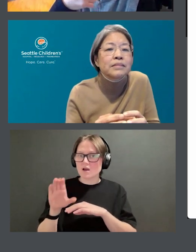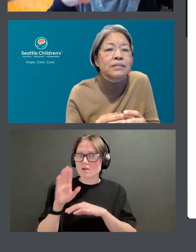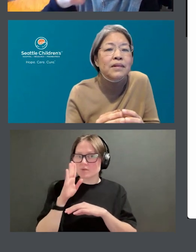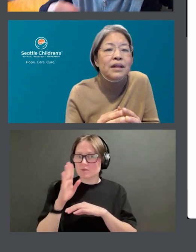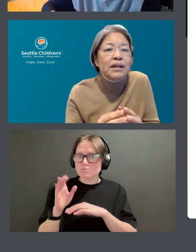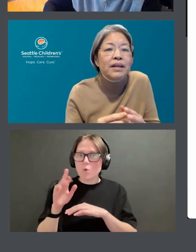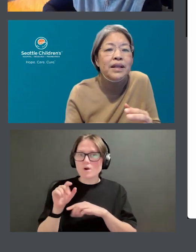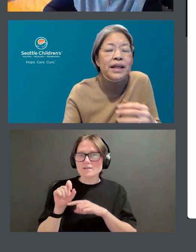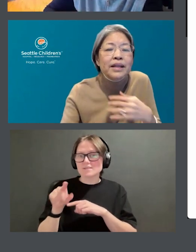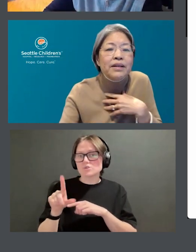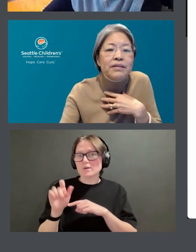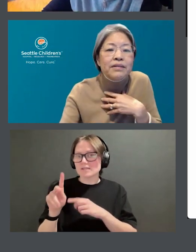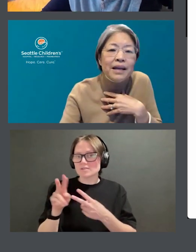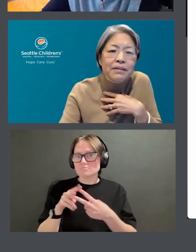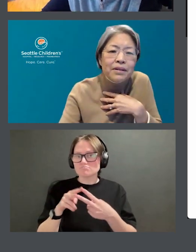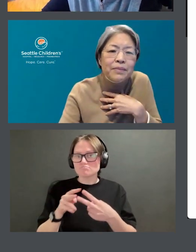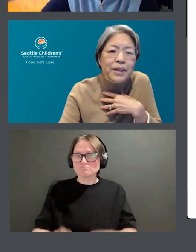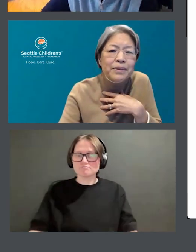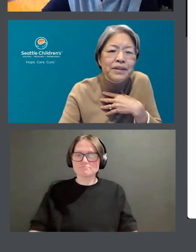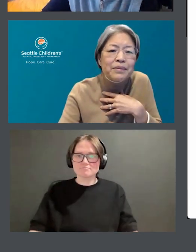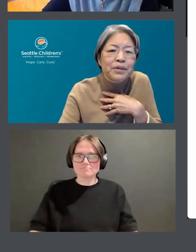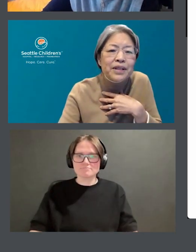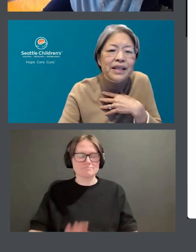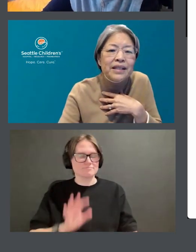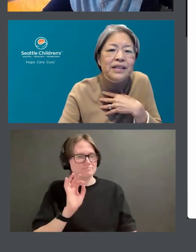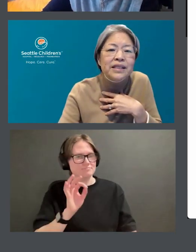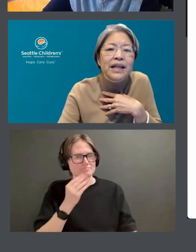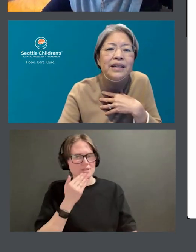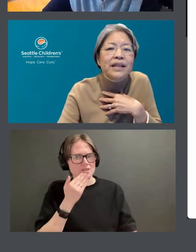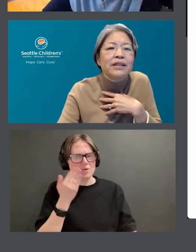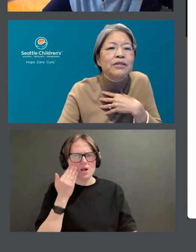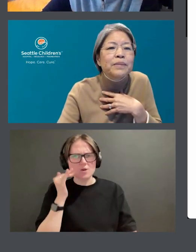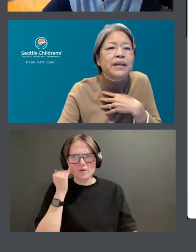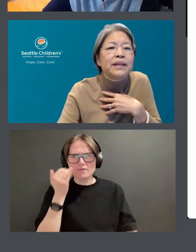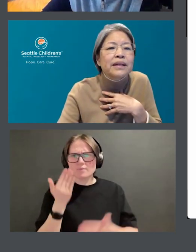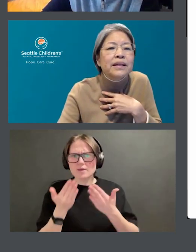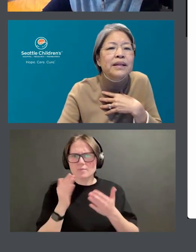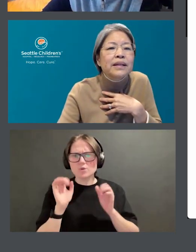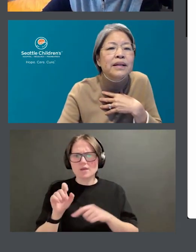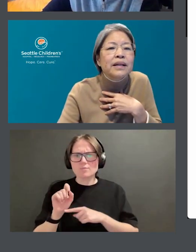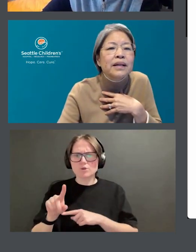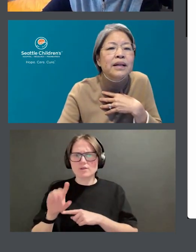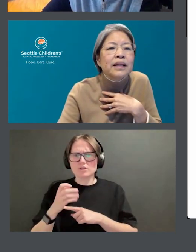for it. Thank you. And I don't know if maybe you can put that in the chat to everybody.